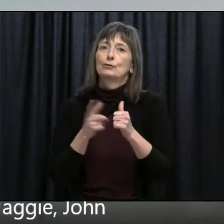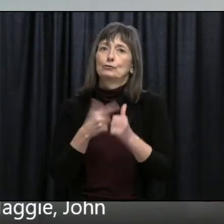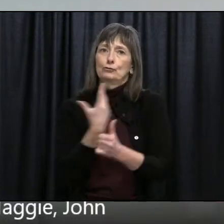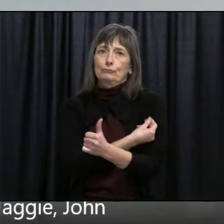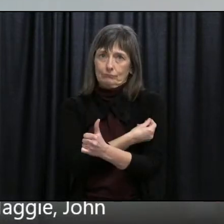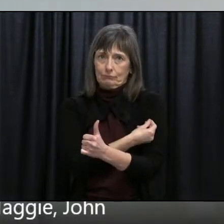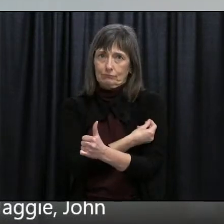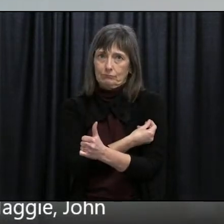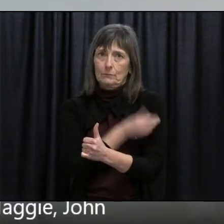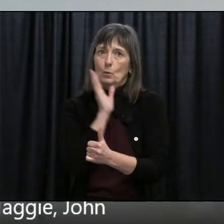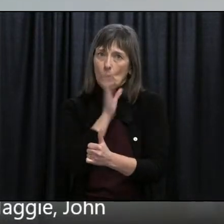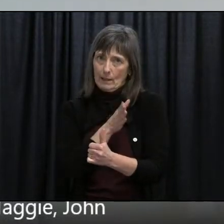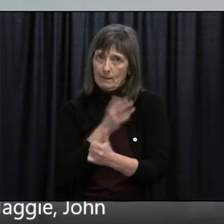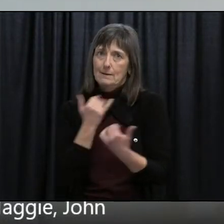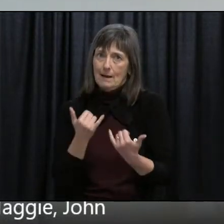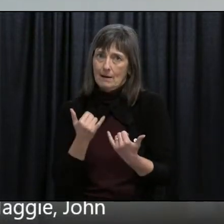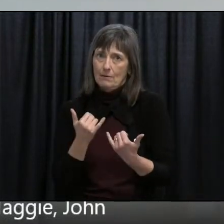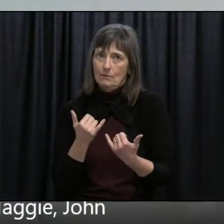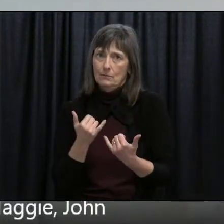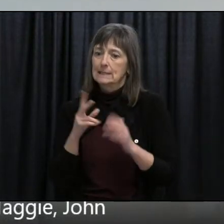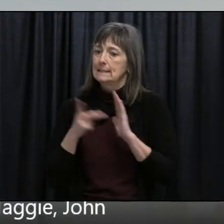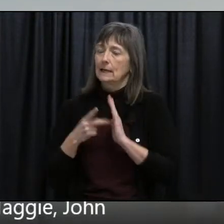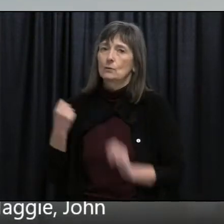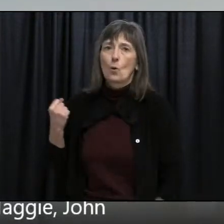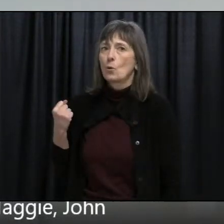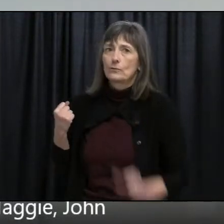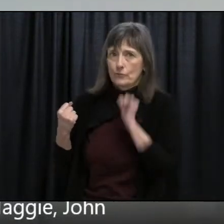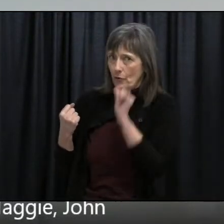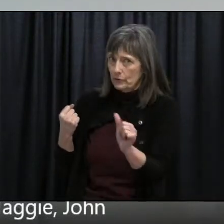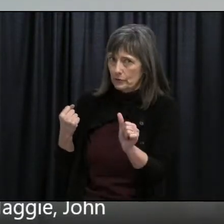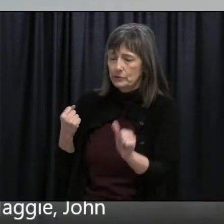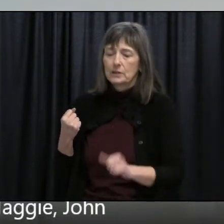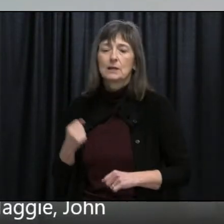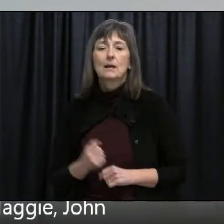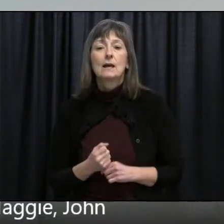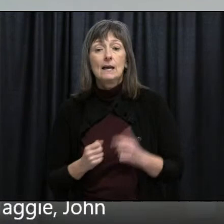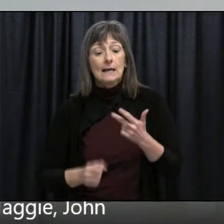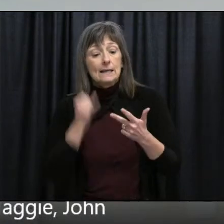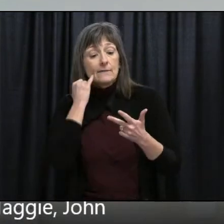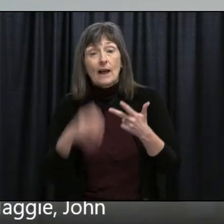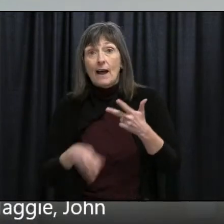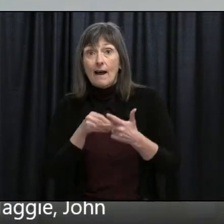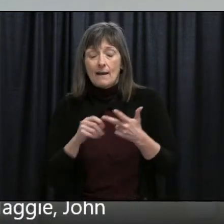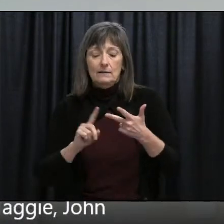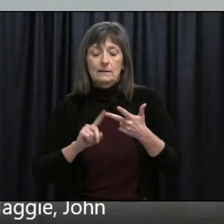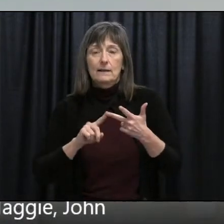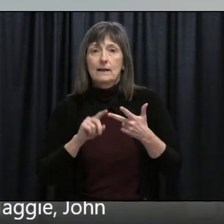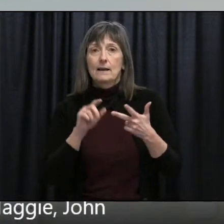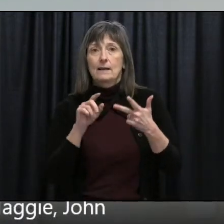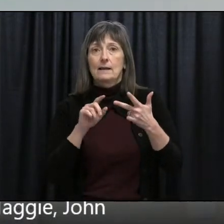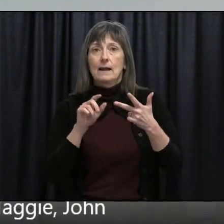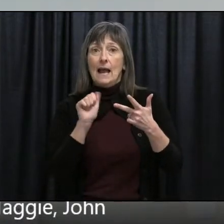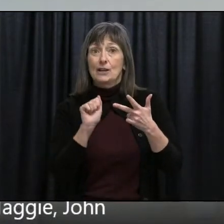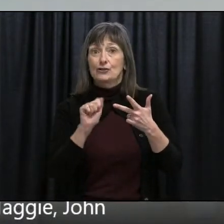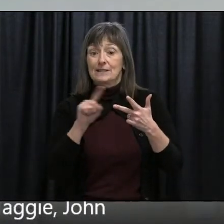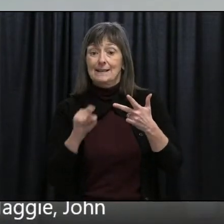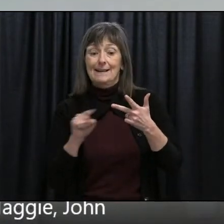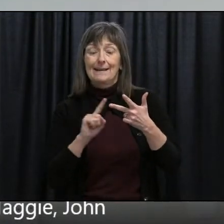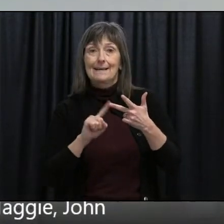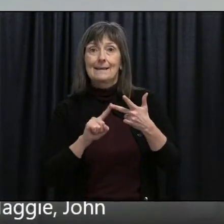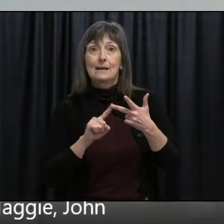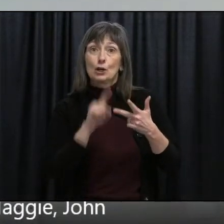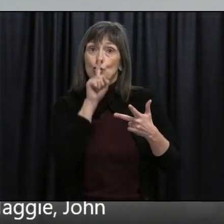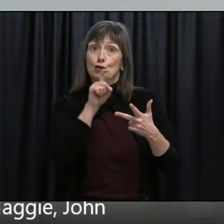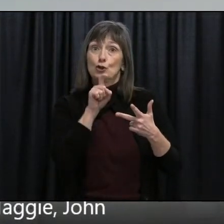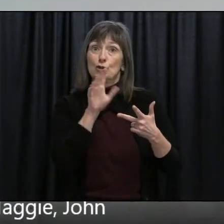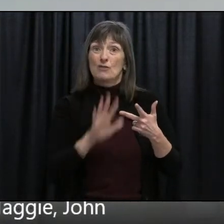new first doses. And if you add in the AstraZeneca, our share is 7,000. Then